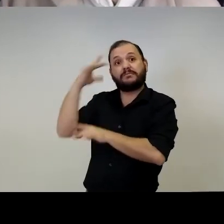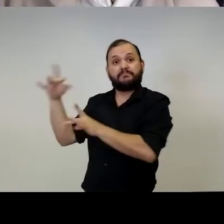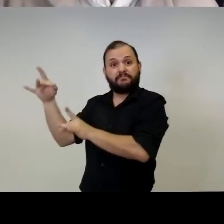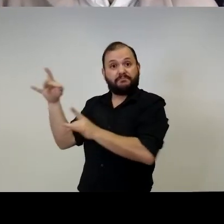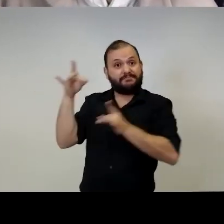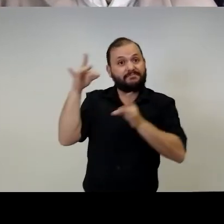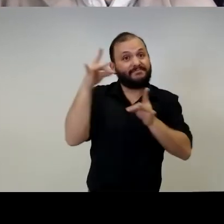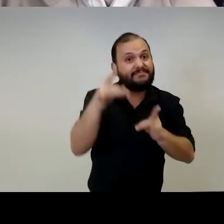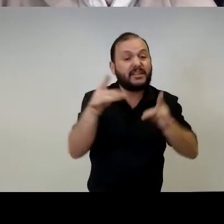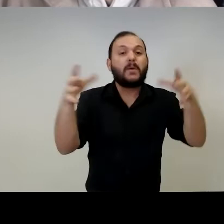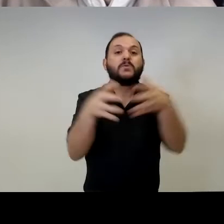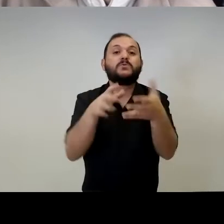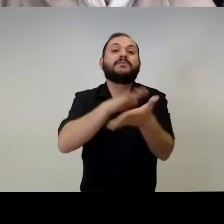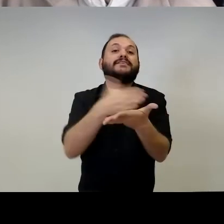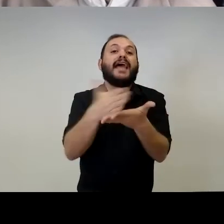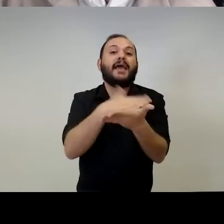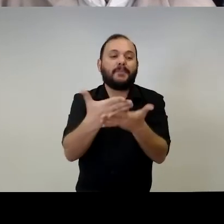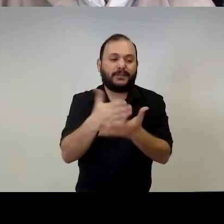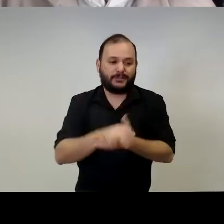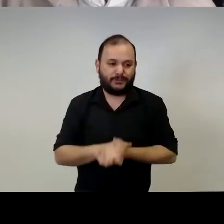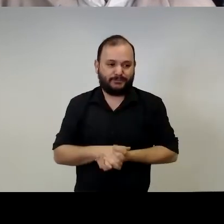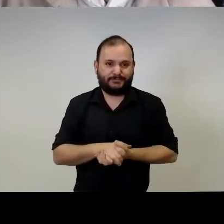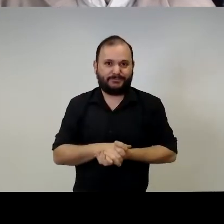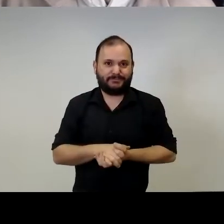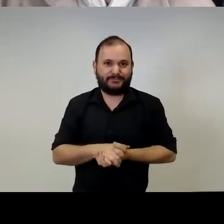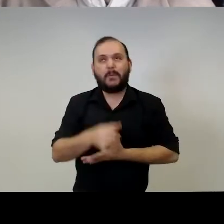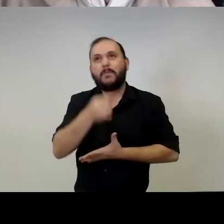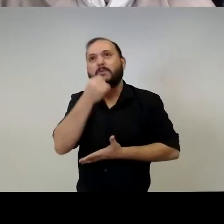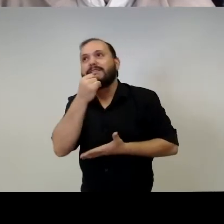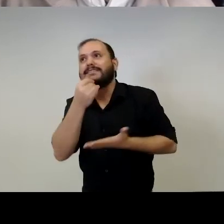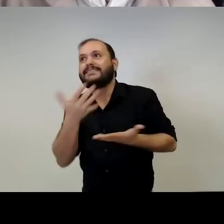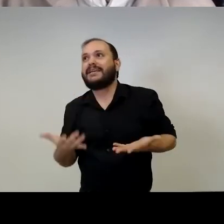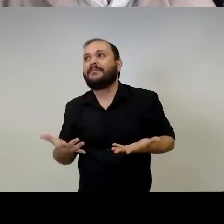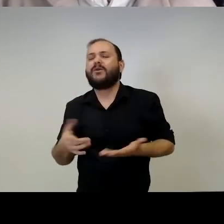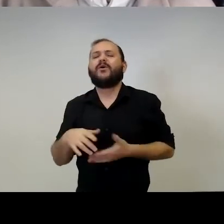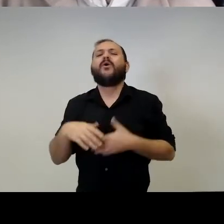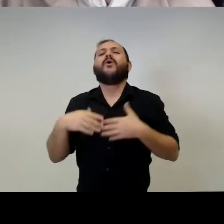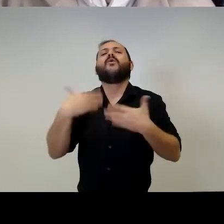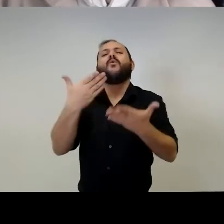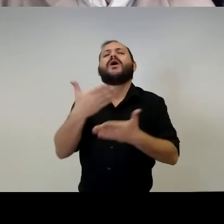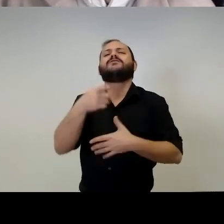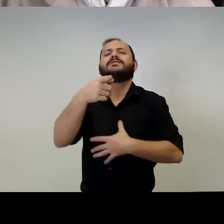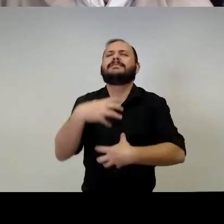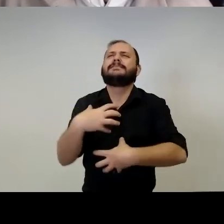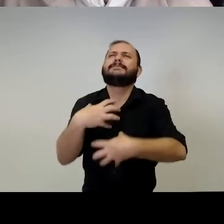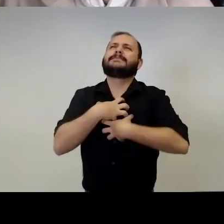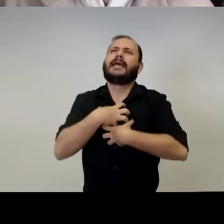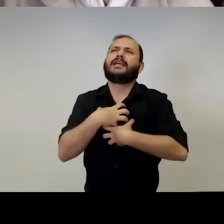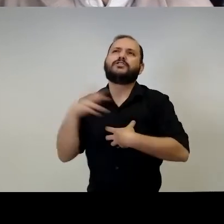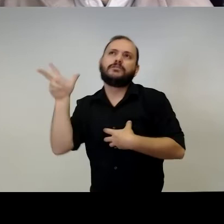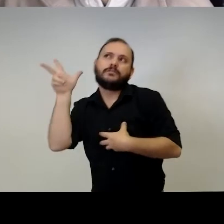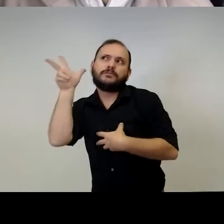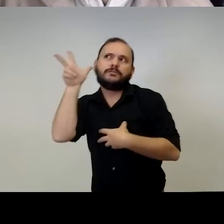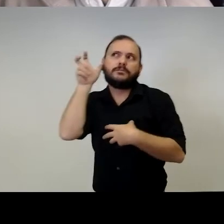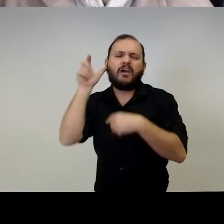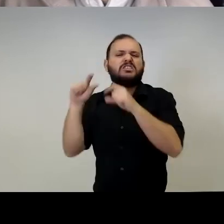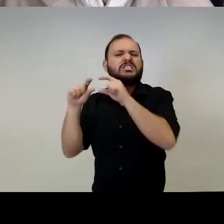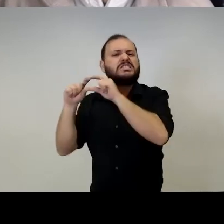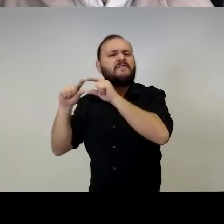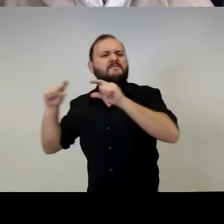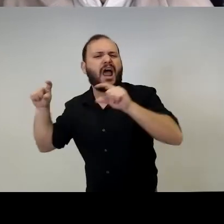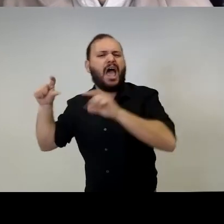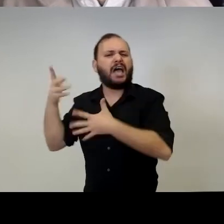you, how often do you experience the feeling that in a particular sentence or sequence of